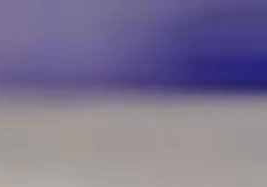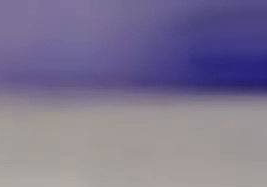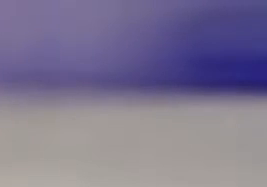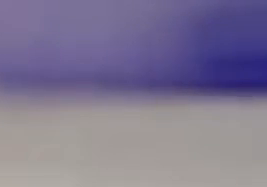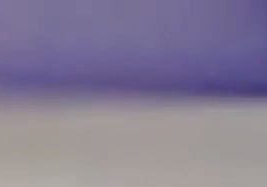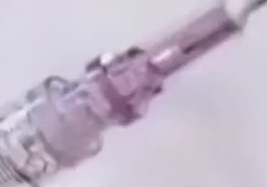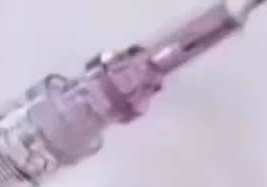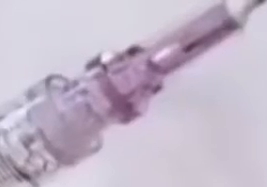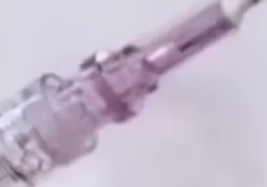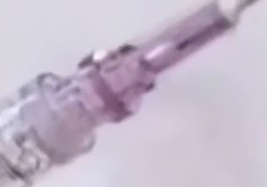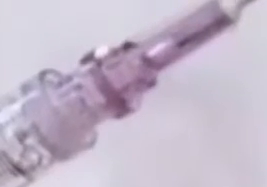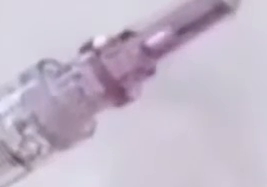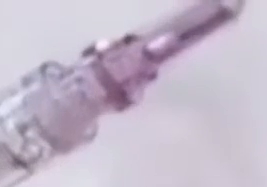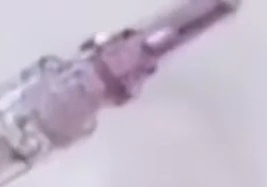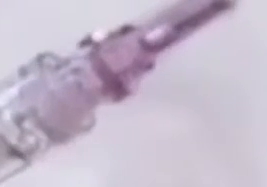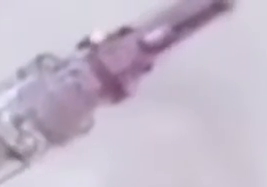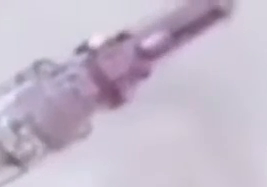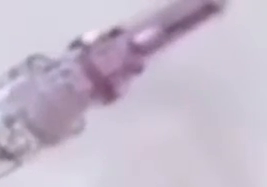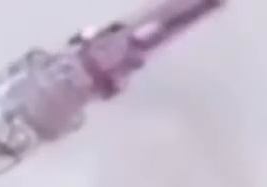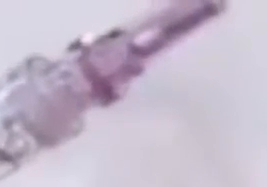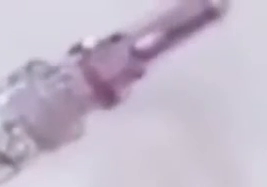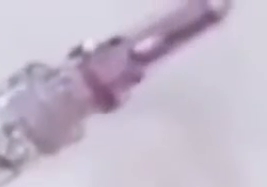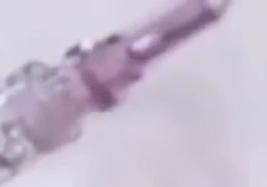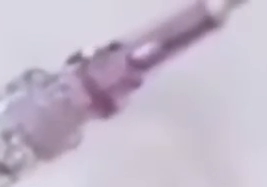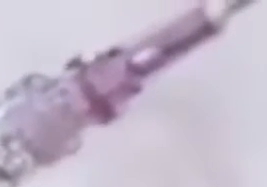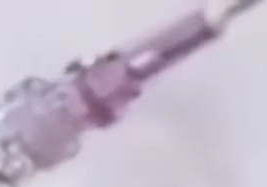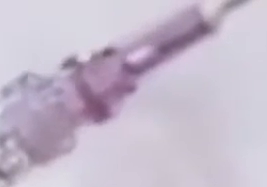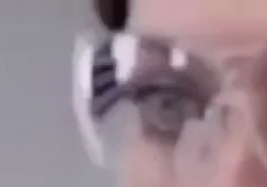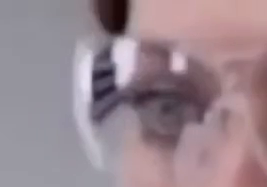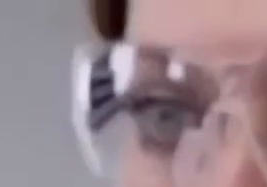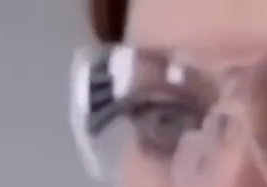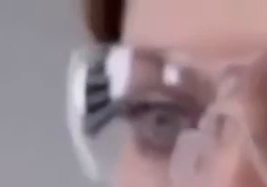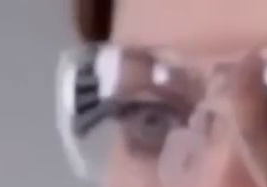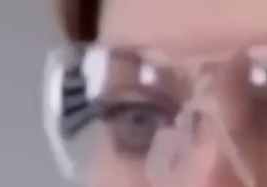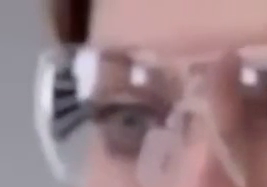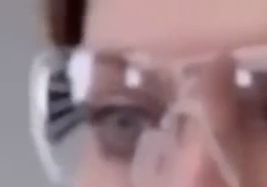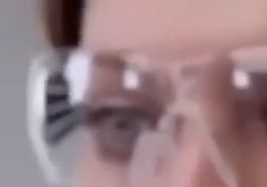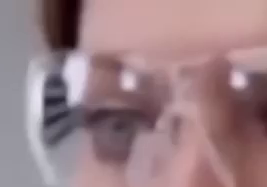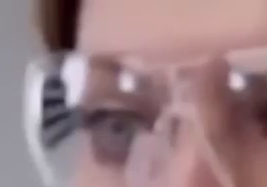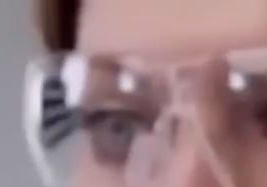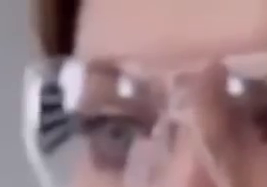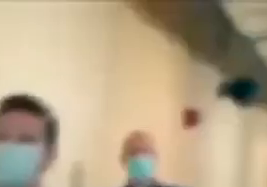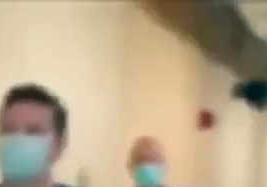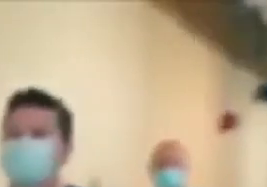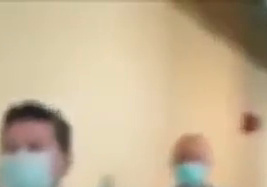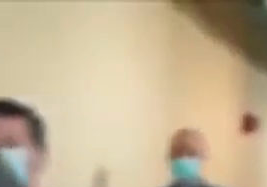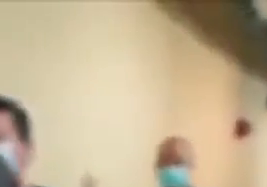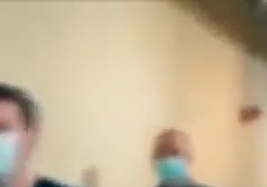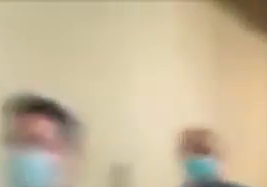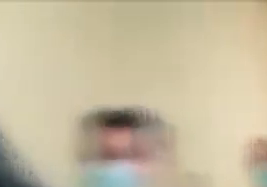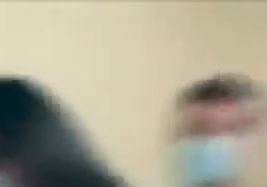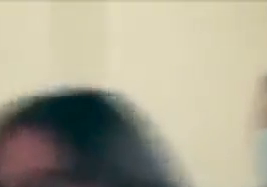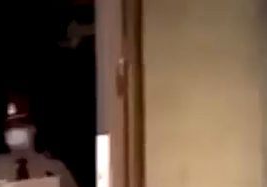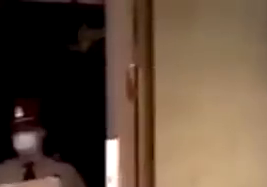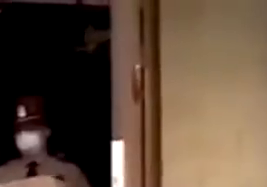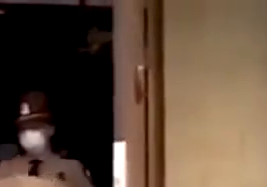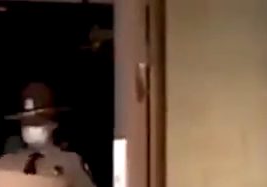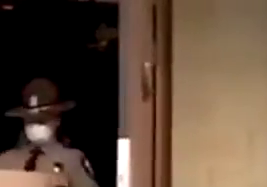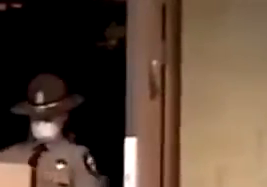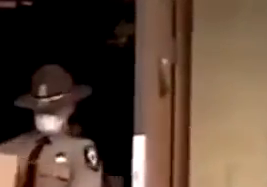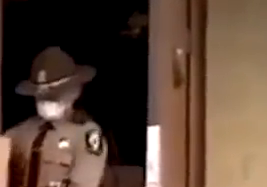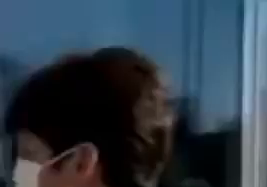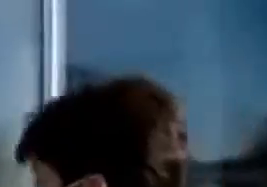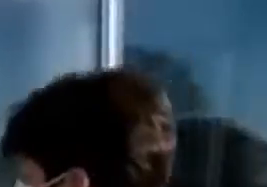says weekly allocations of the vaccine will be lower going forward. This includes lower vaccinations occurring over Christmas and again for the new